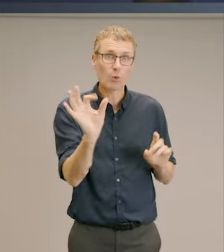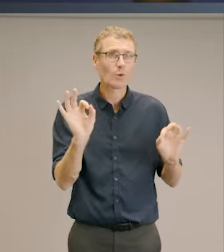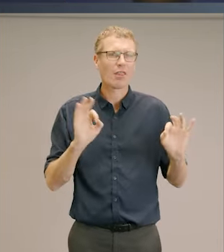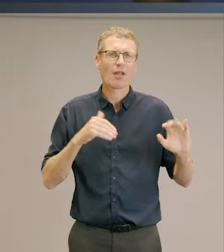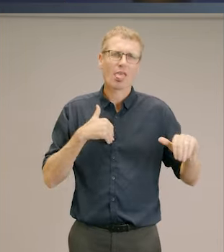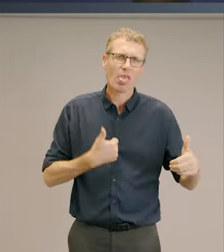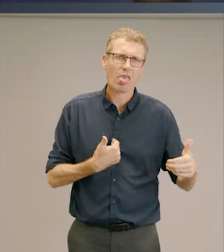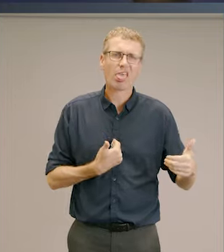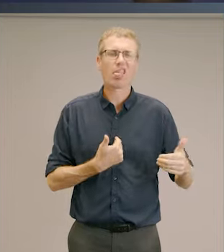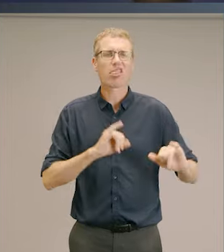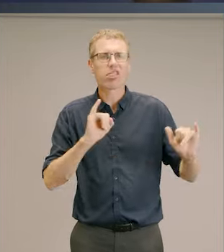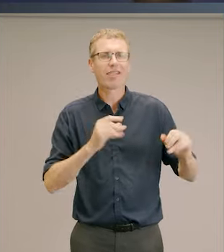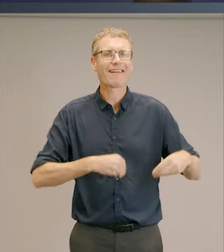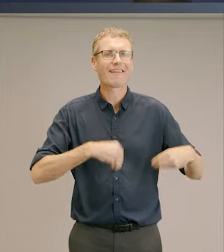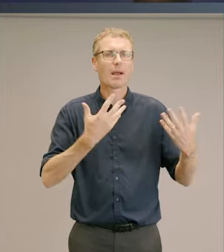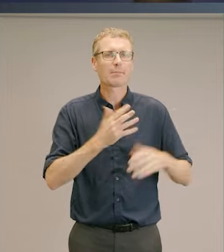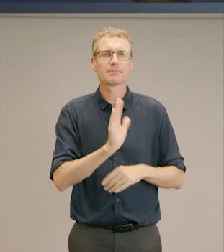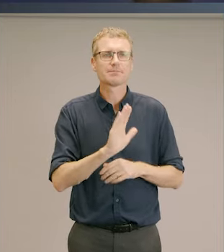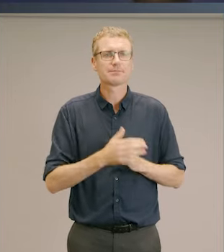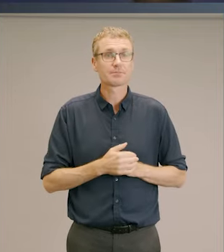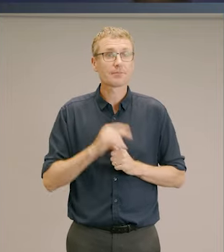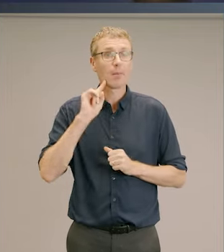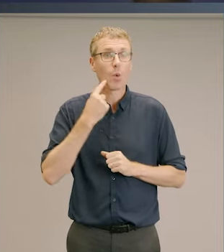Don't become weary and give up, friends.